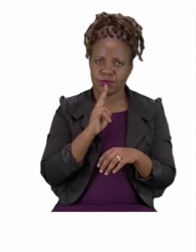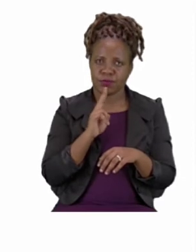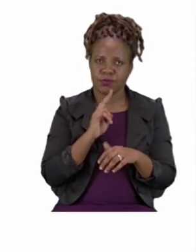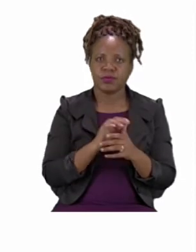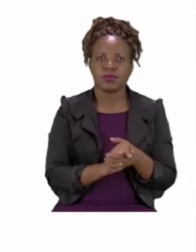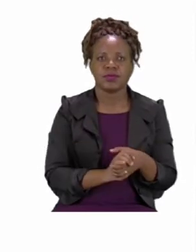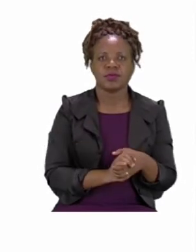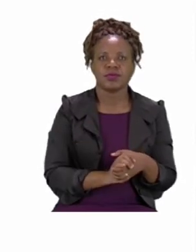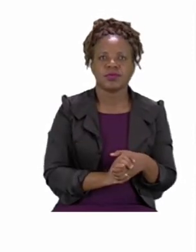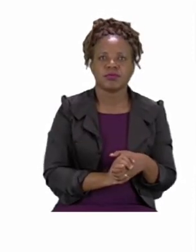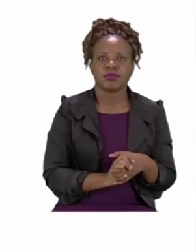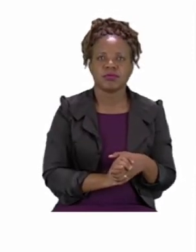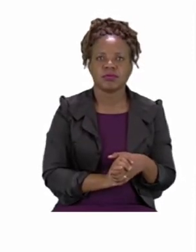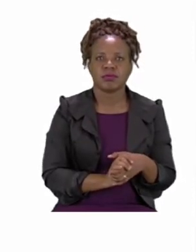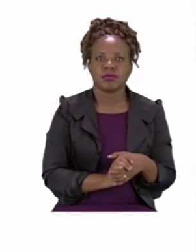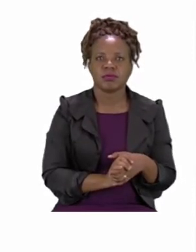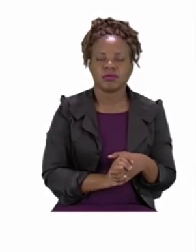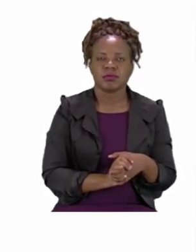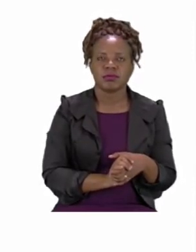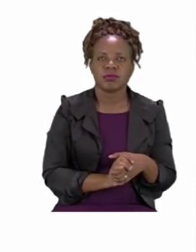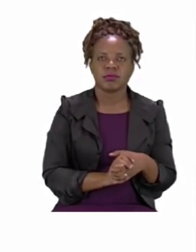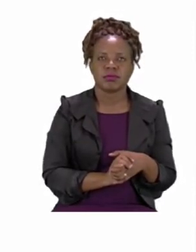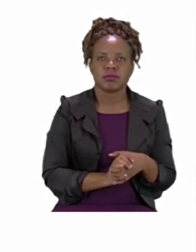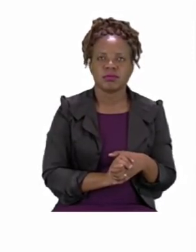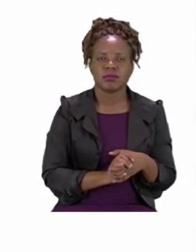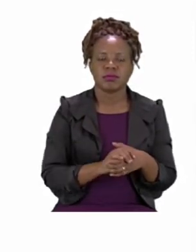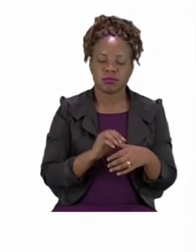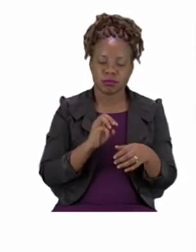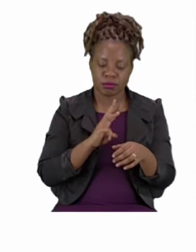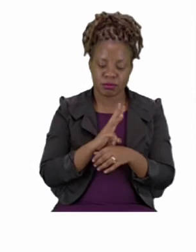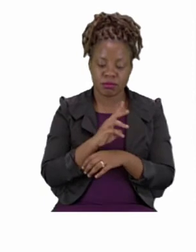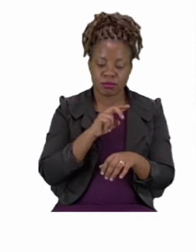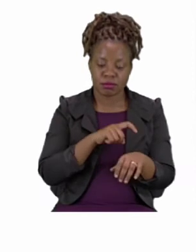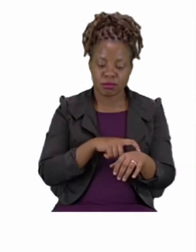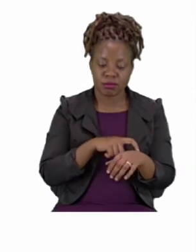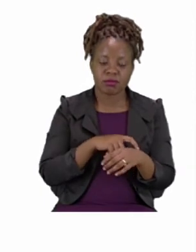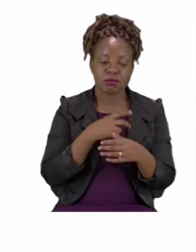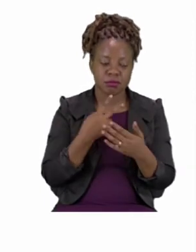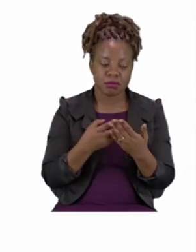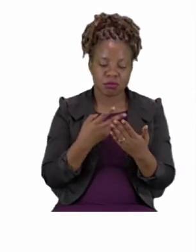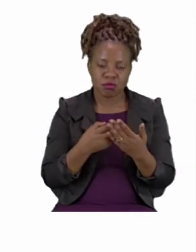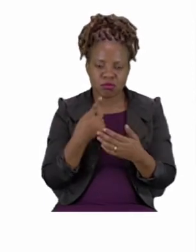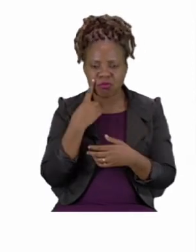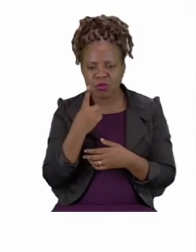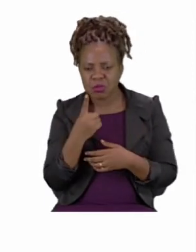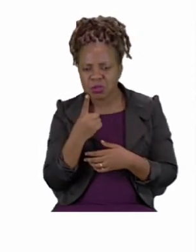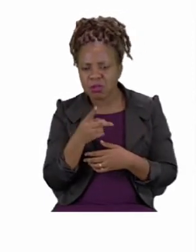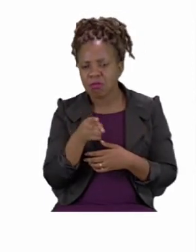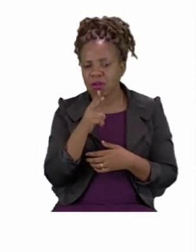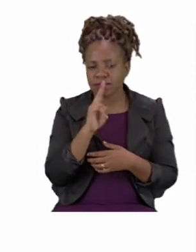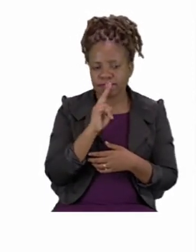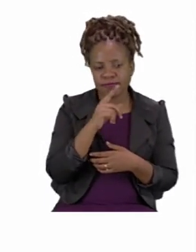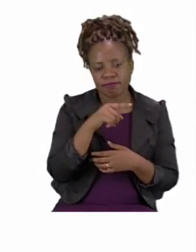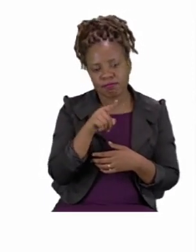been asked. And then the third time when we read the story is to check that our answers